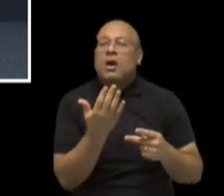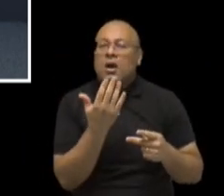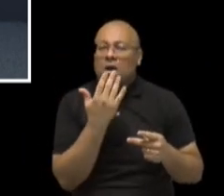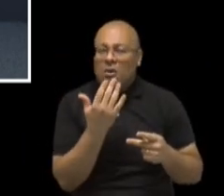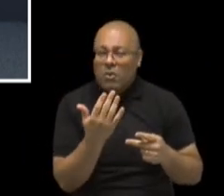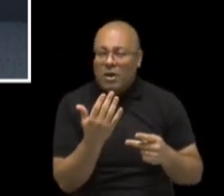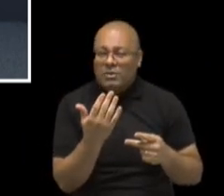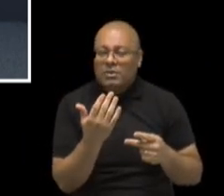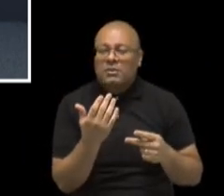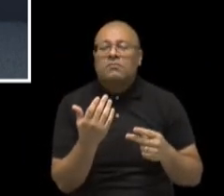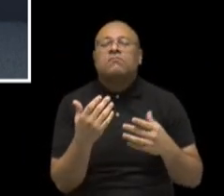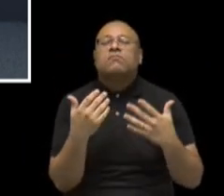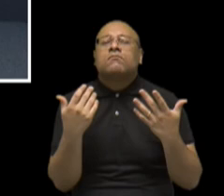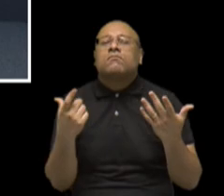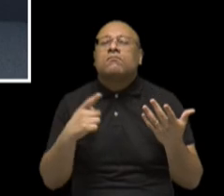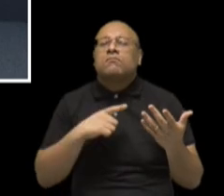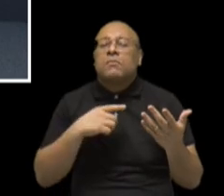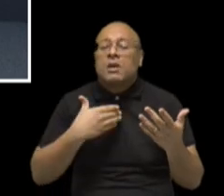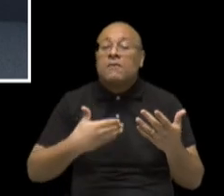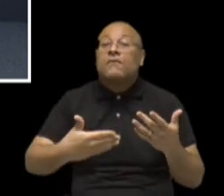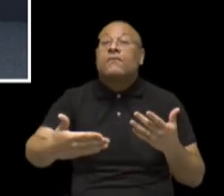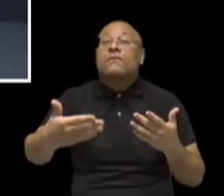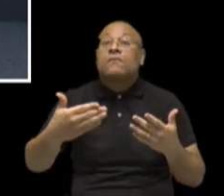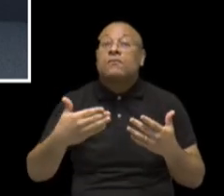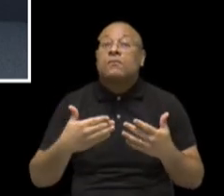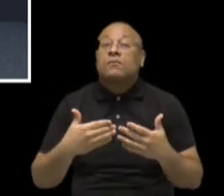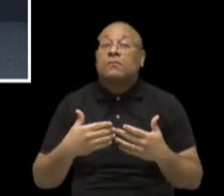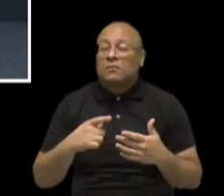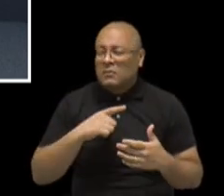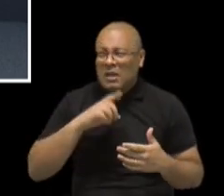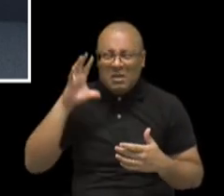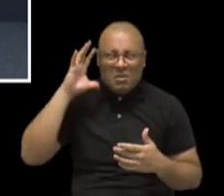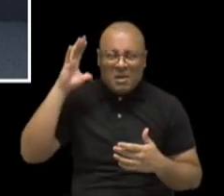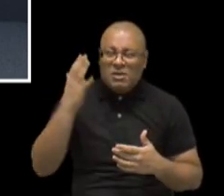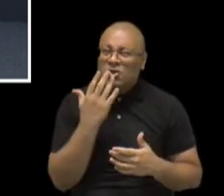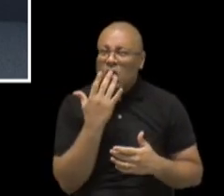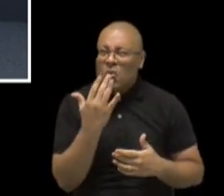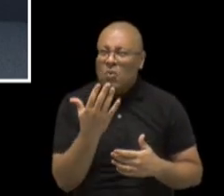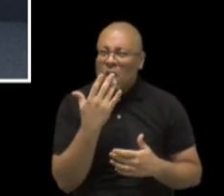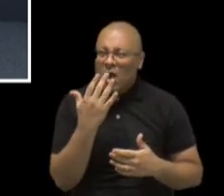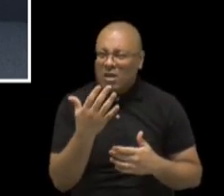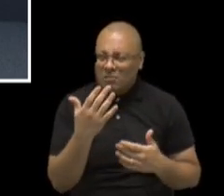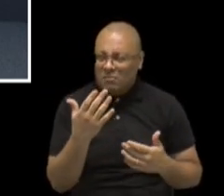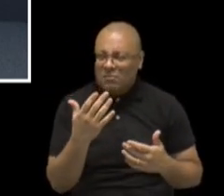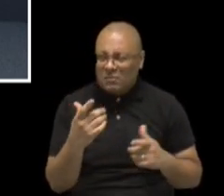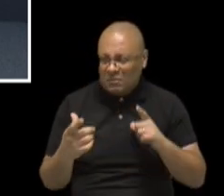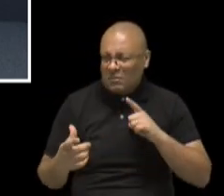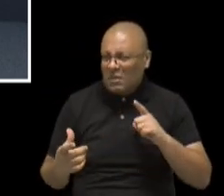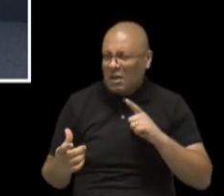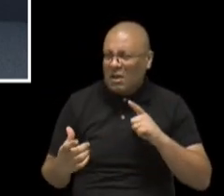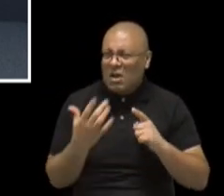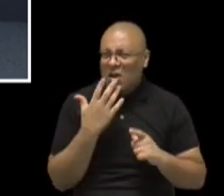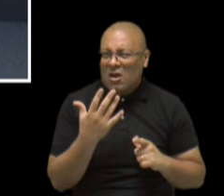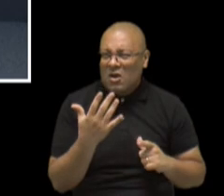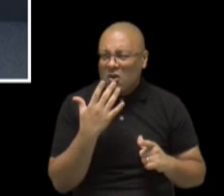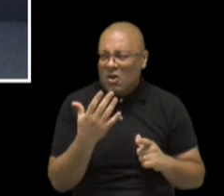this collection and for the next one? Or do you think there is no color trend? Every color is a trend.